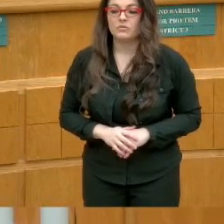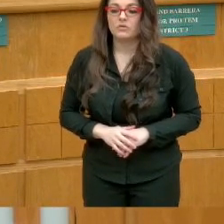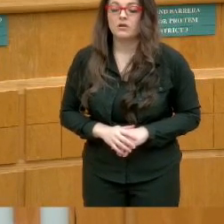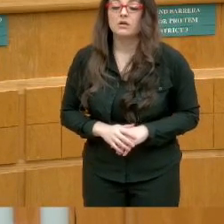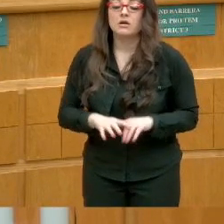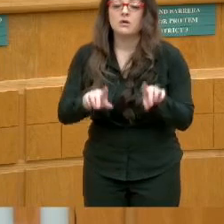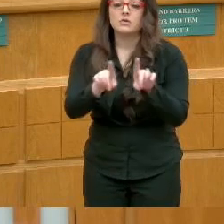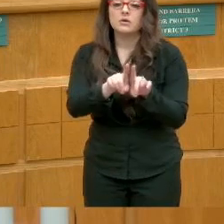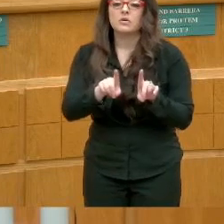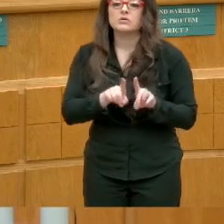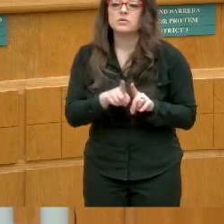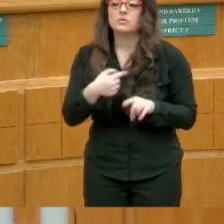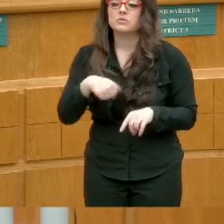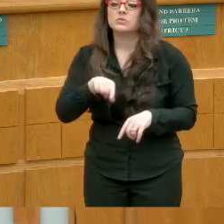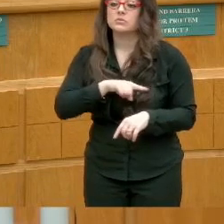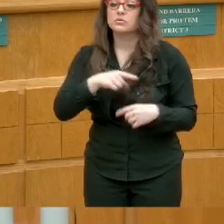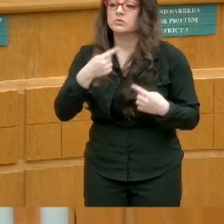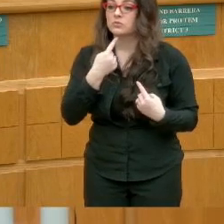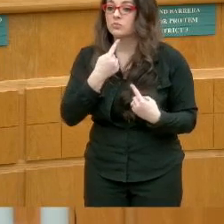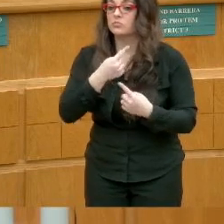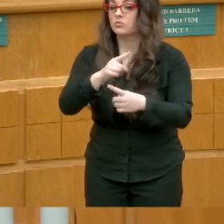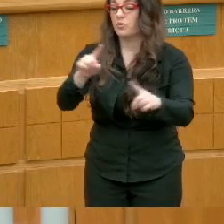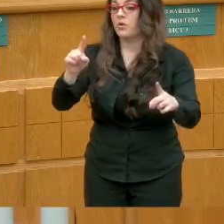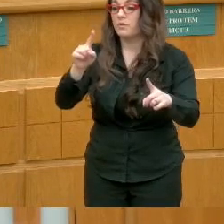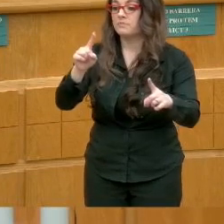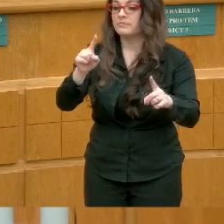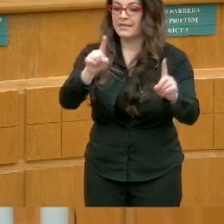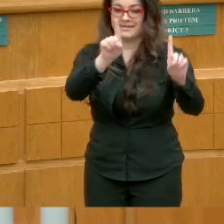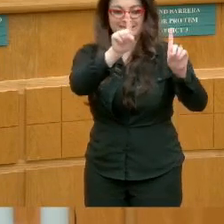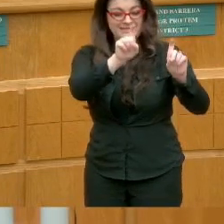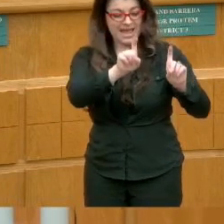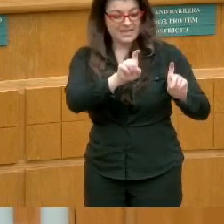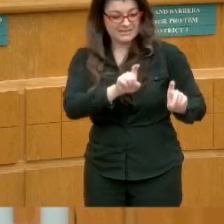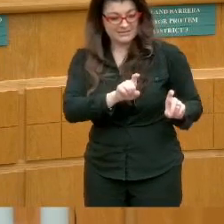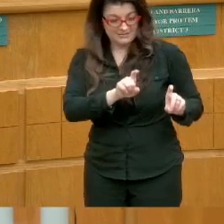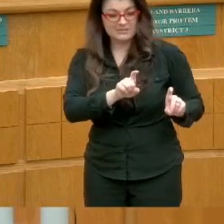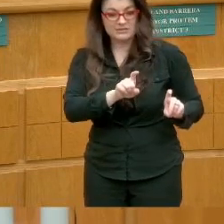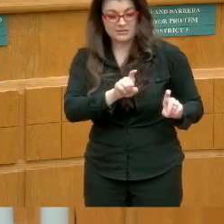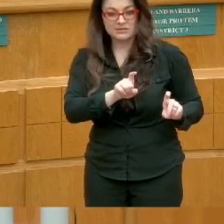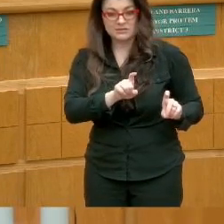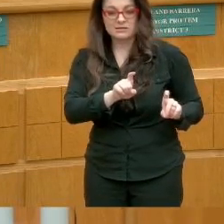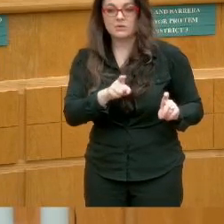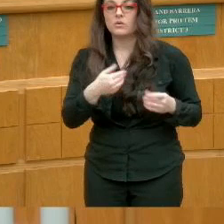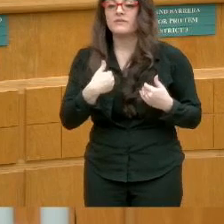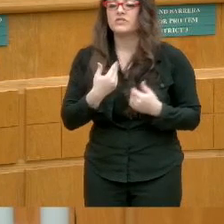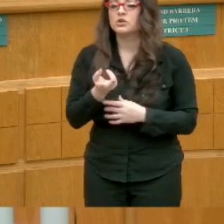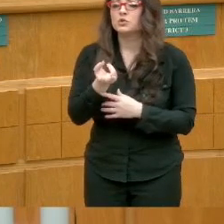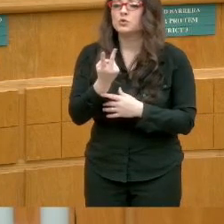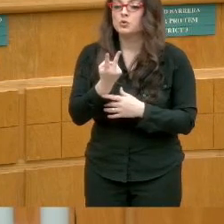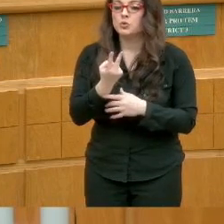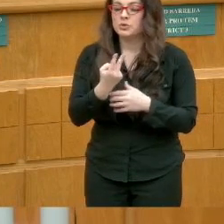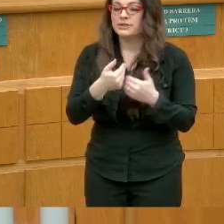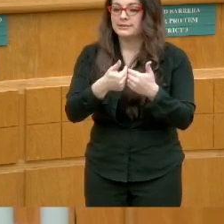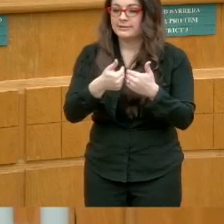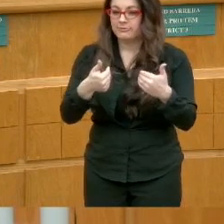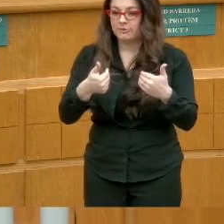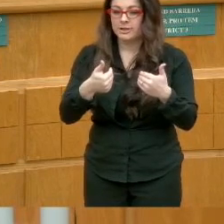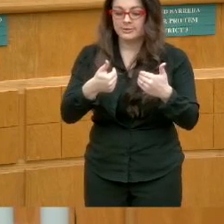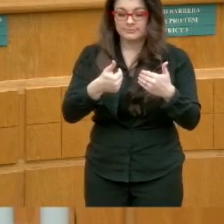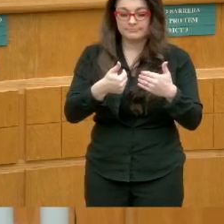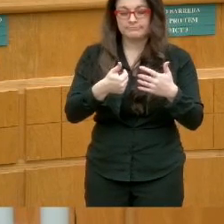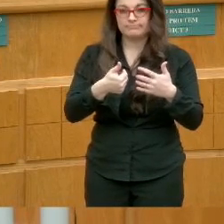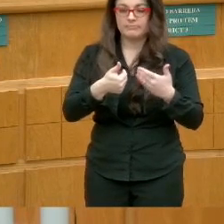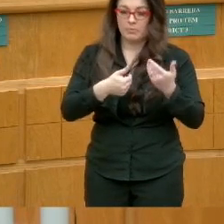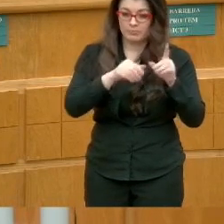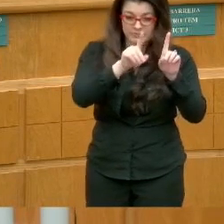performed, and this means tests that are analyzed in a lab. It's a 2-part testing number or a process. There's a